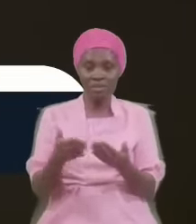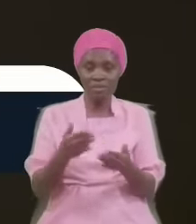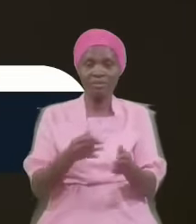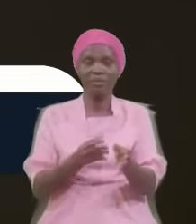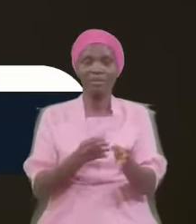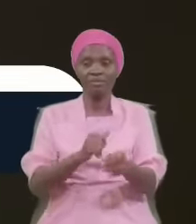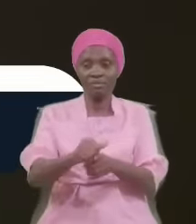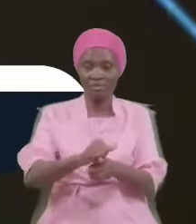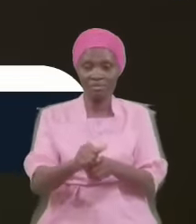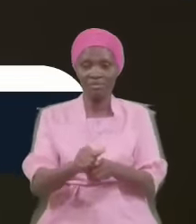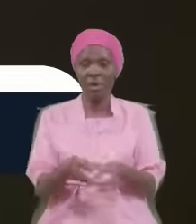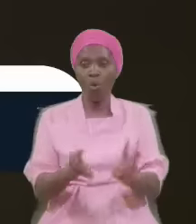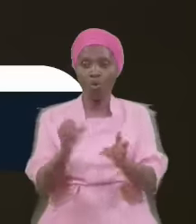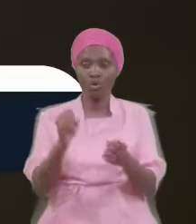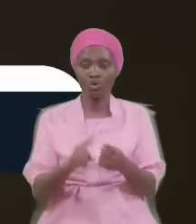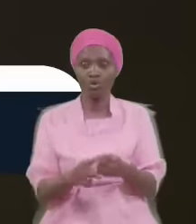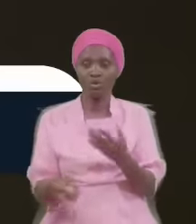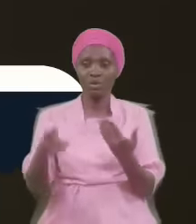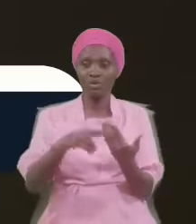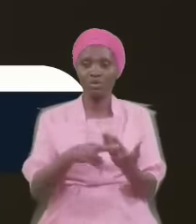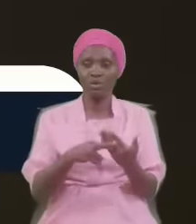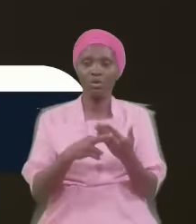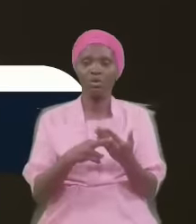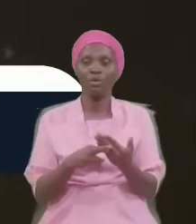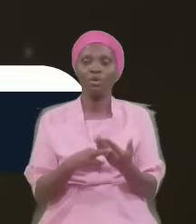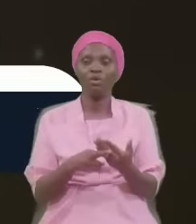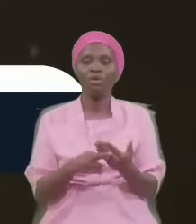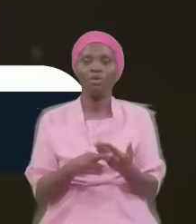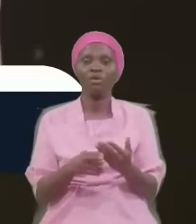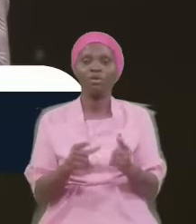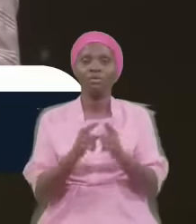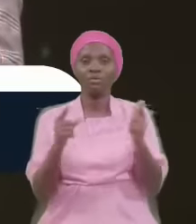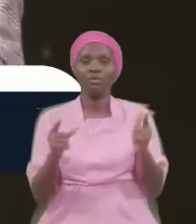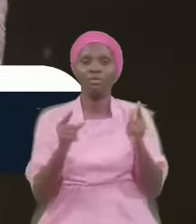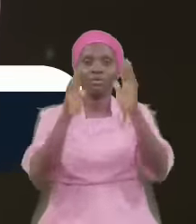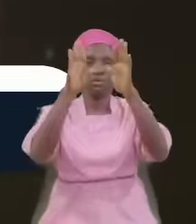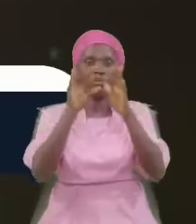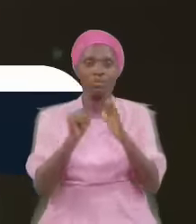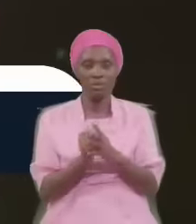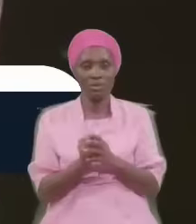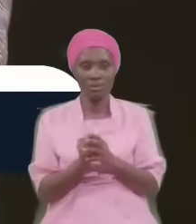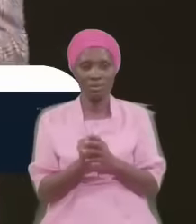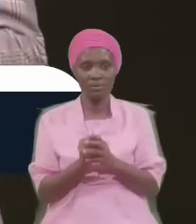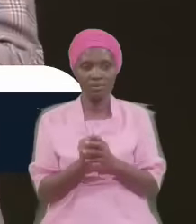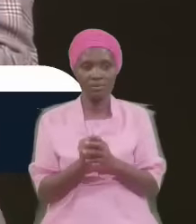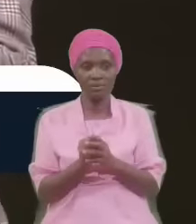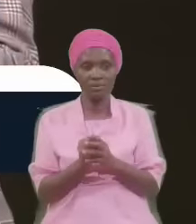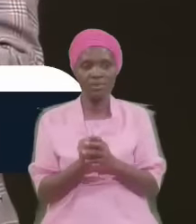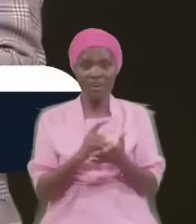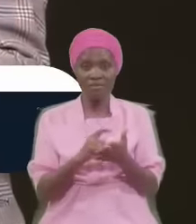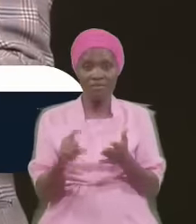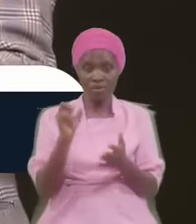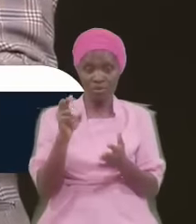superseding wonders. In Deuteronomy chapter 7, verse 12. Wherefore, it shall come to